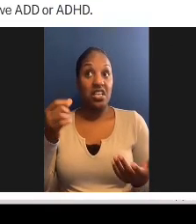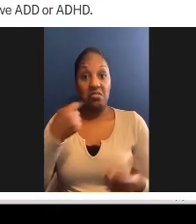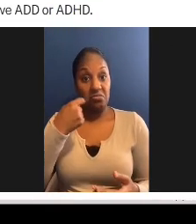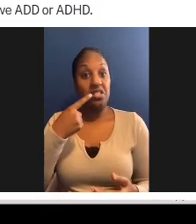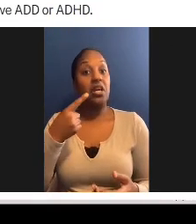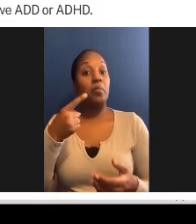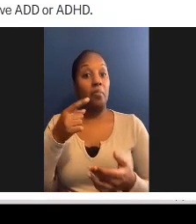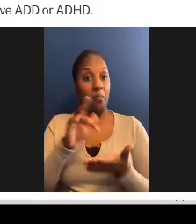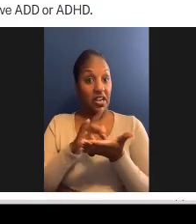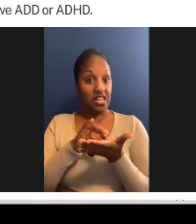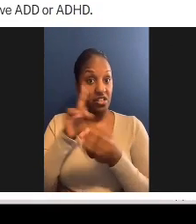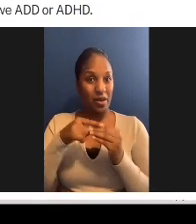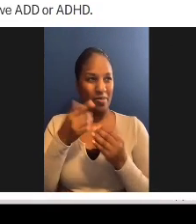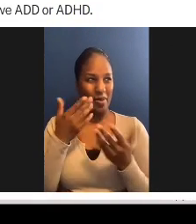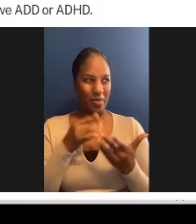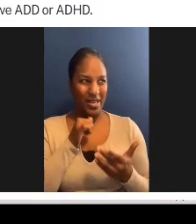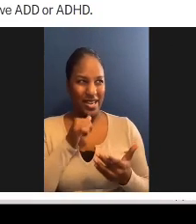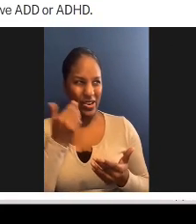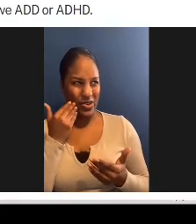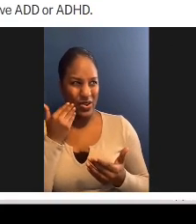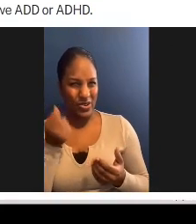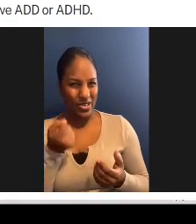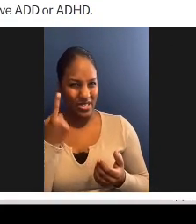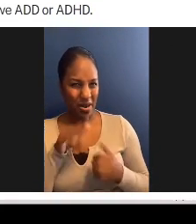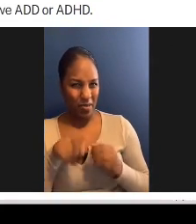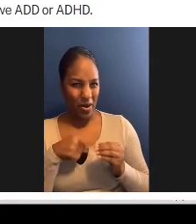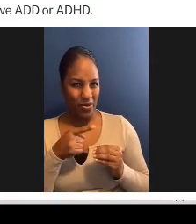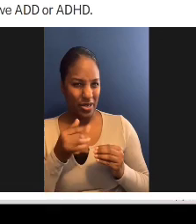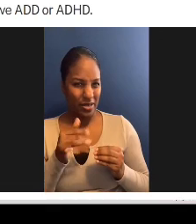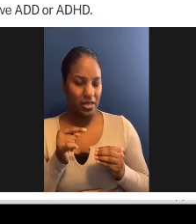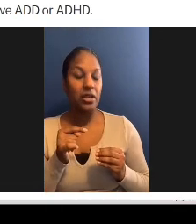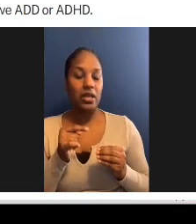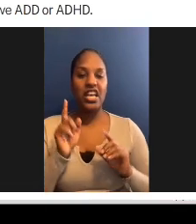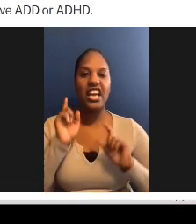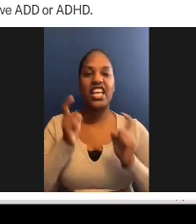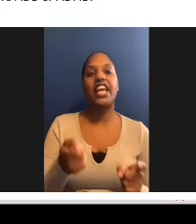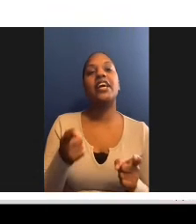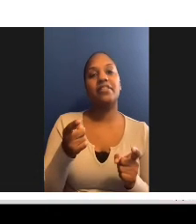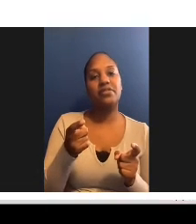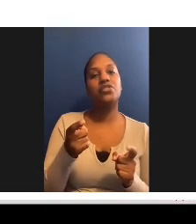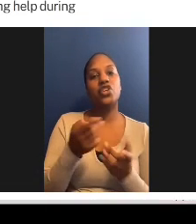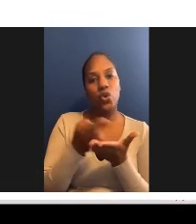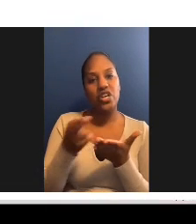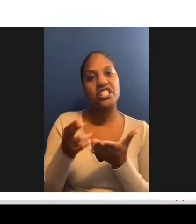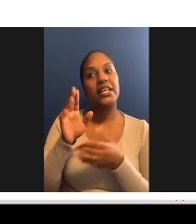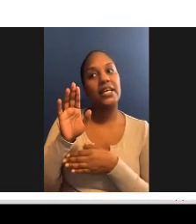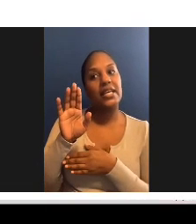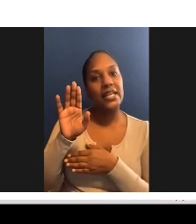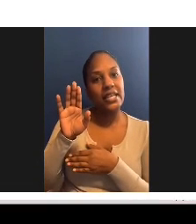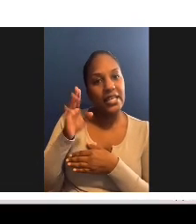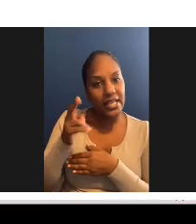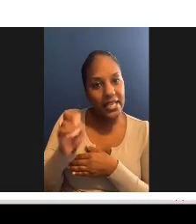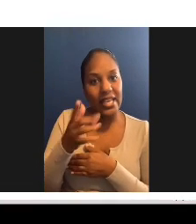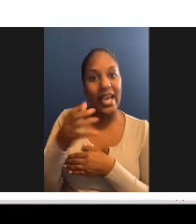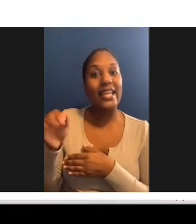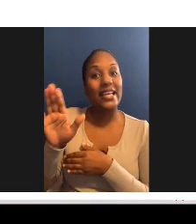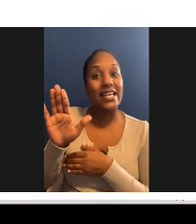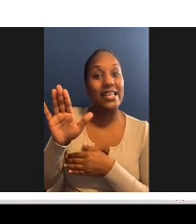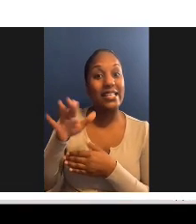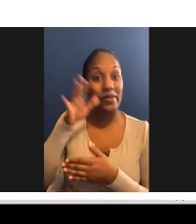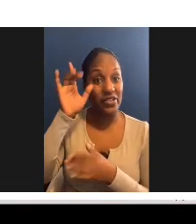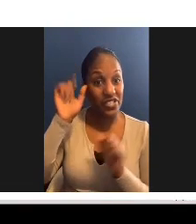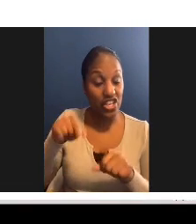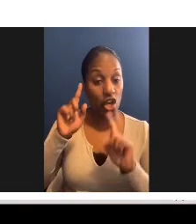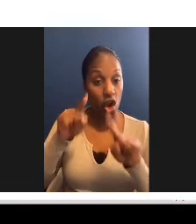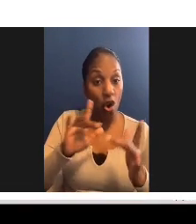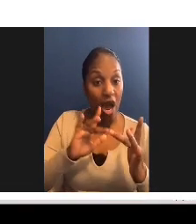So this gives some great resources where he and his parents can go on and they can look at this information